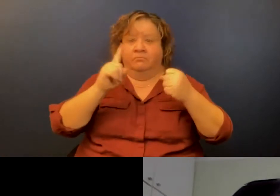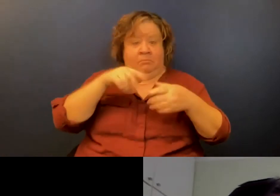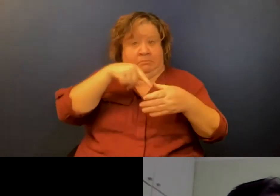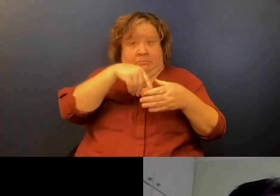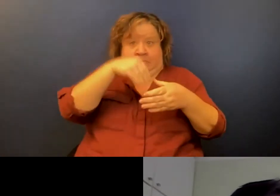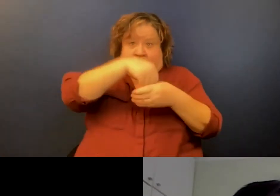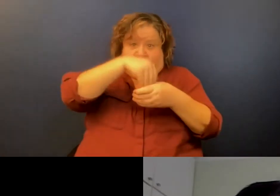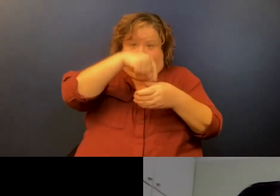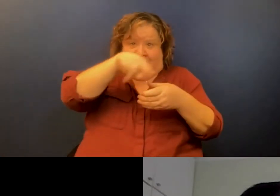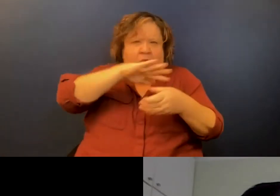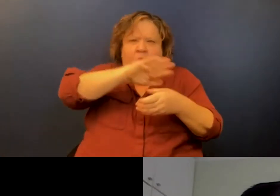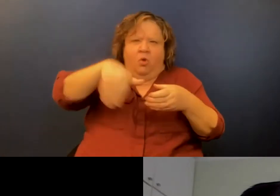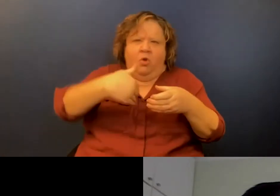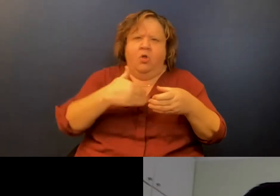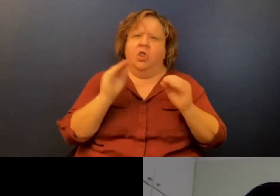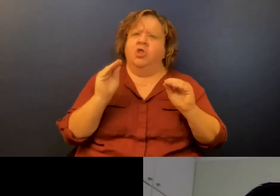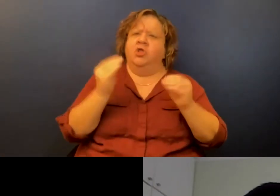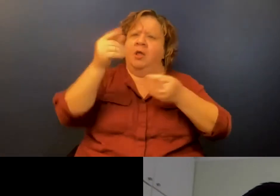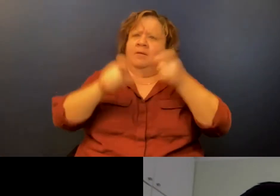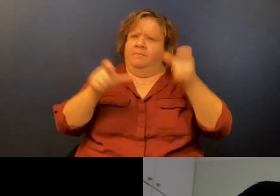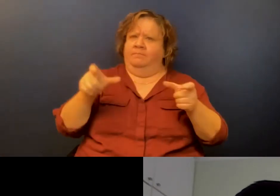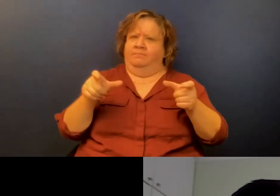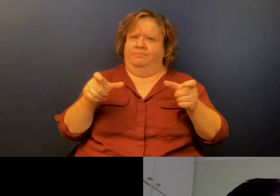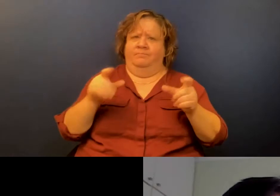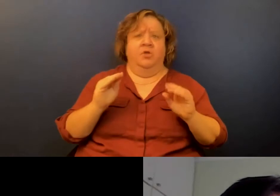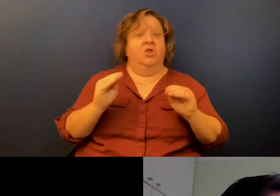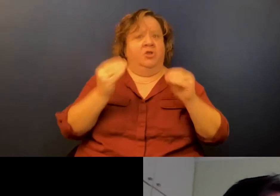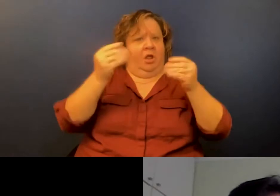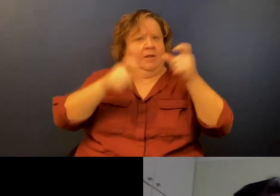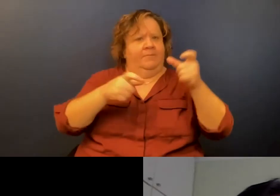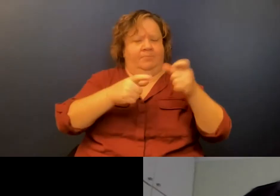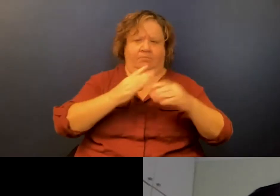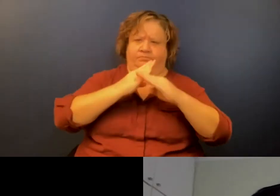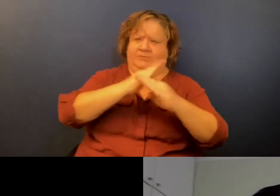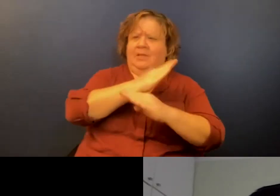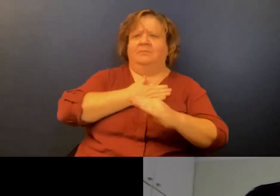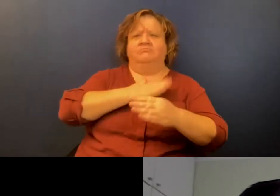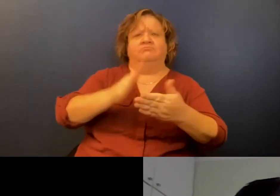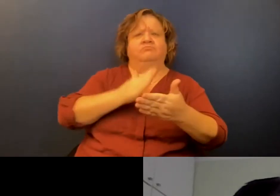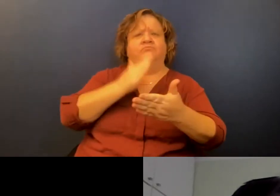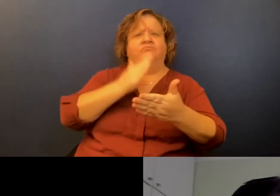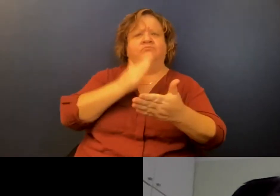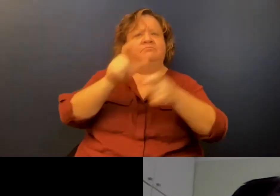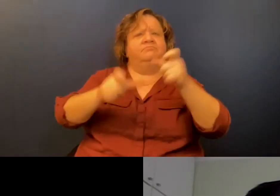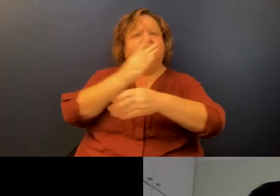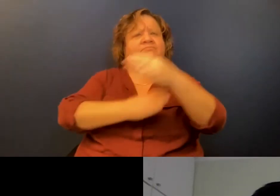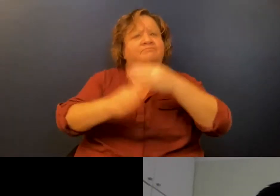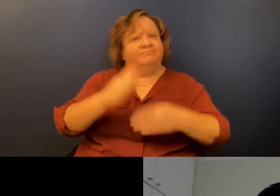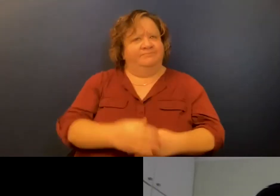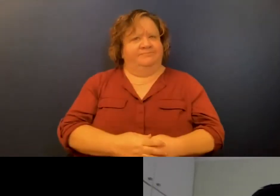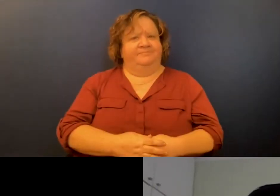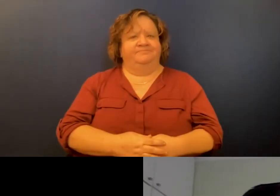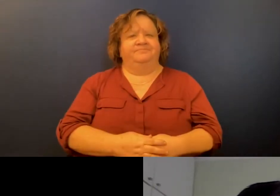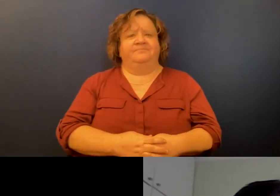people with disabilities. We discuss accessibility and inclusive